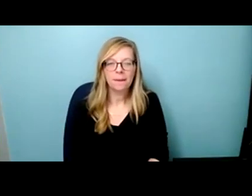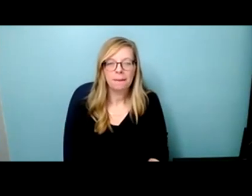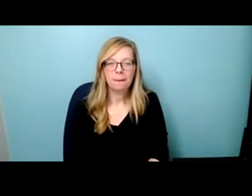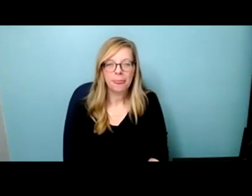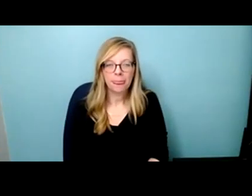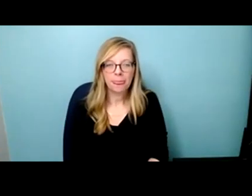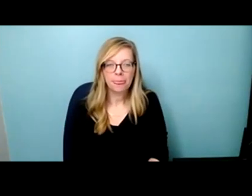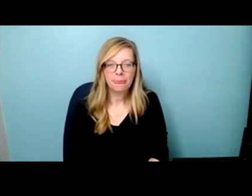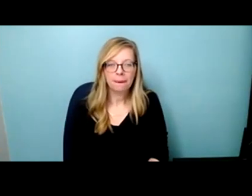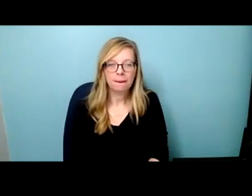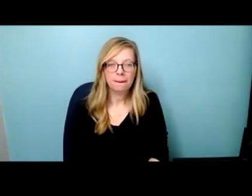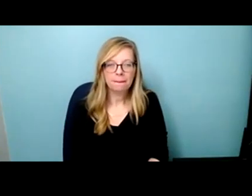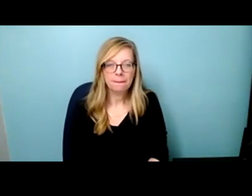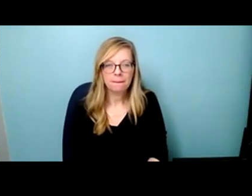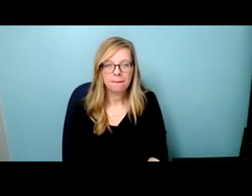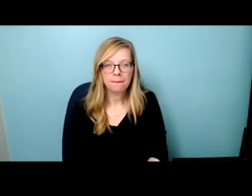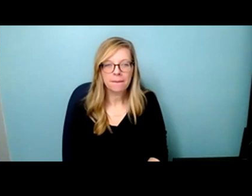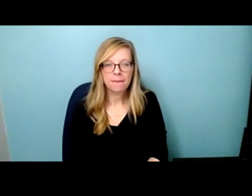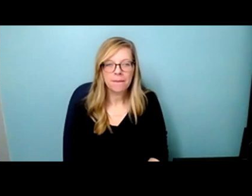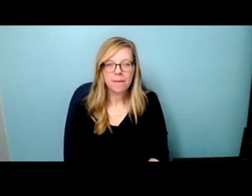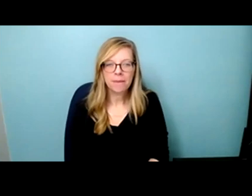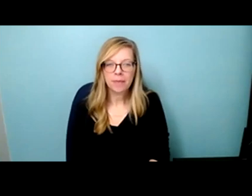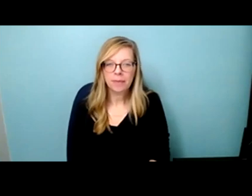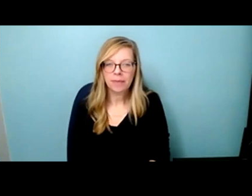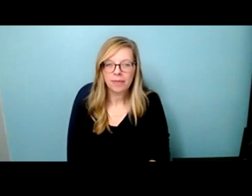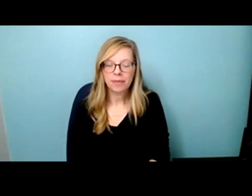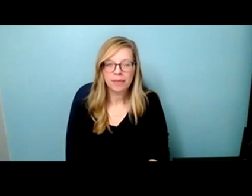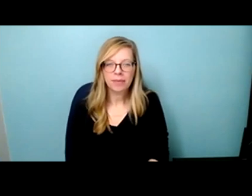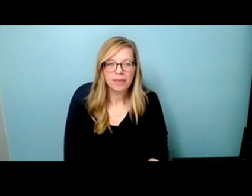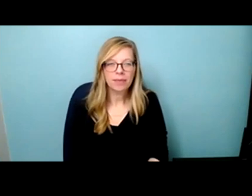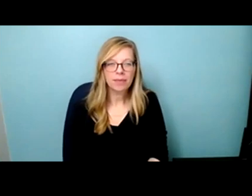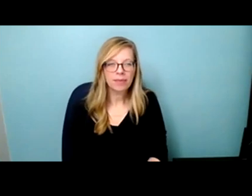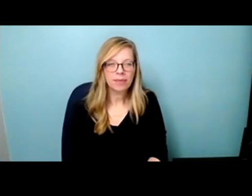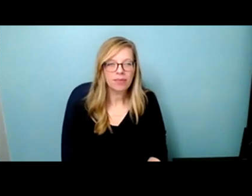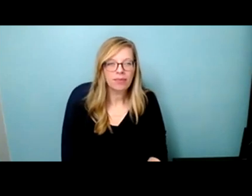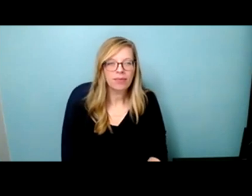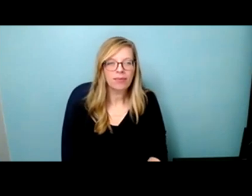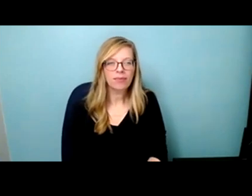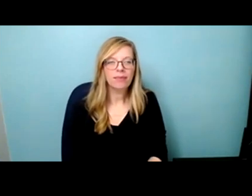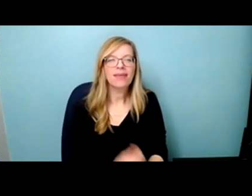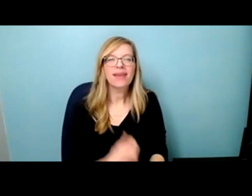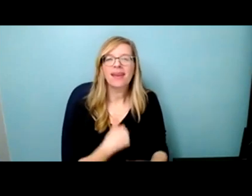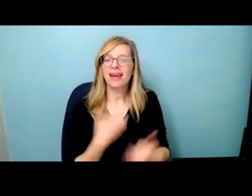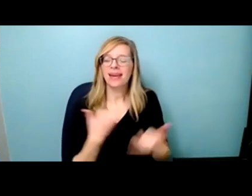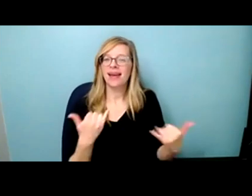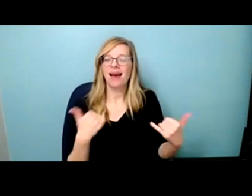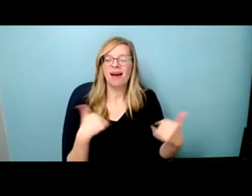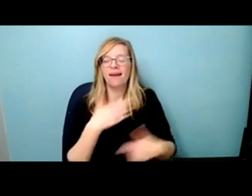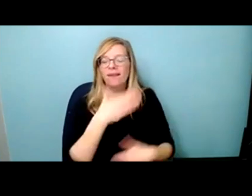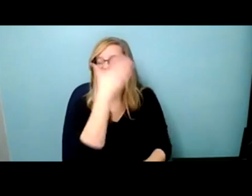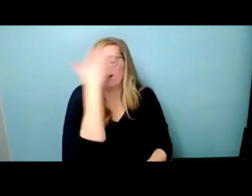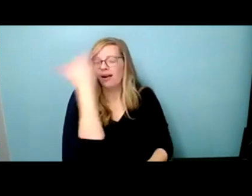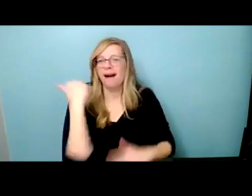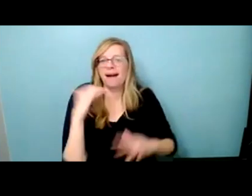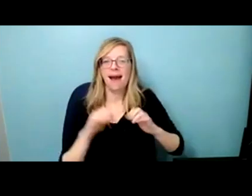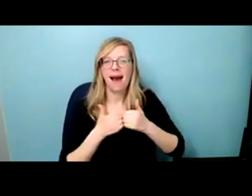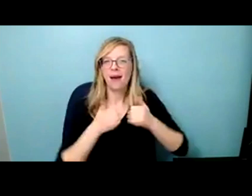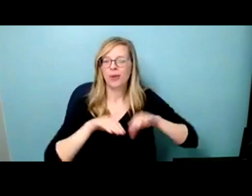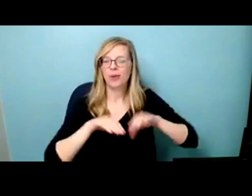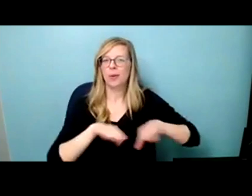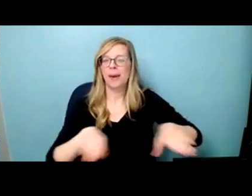afraid, and I have forgotten how to swim.